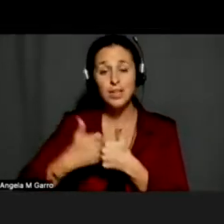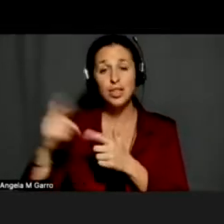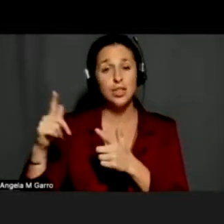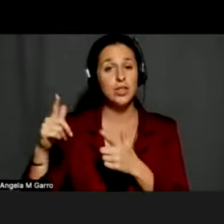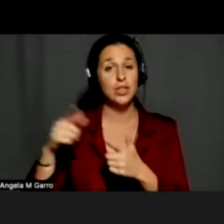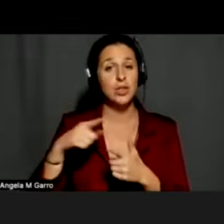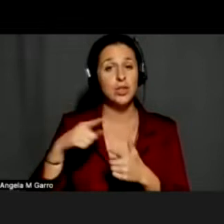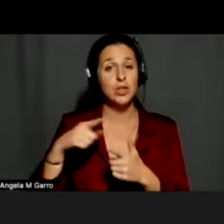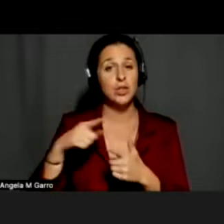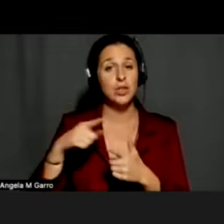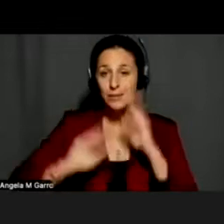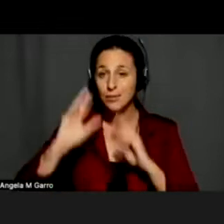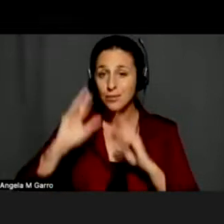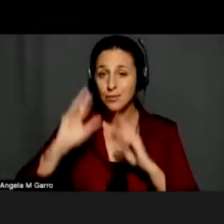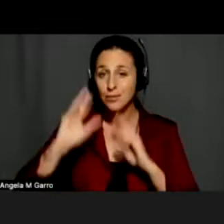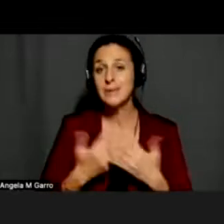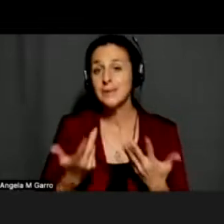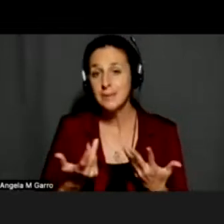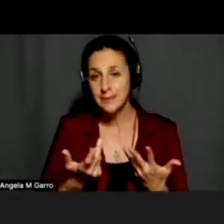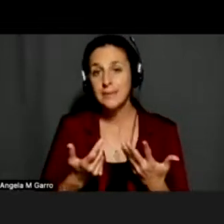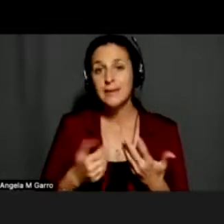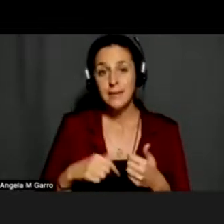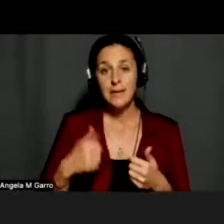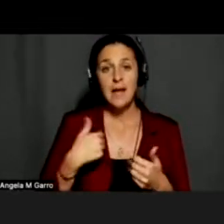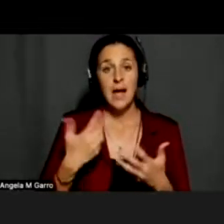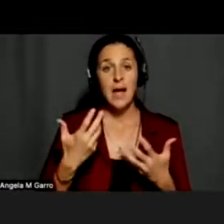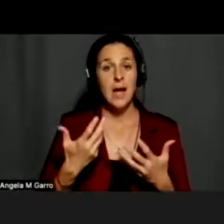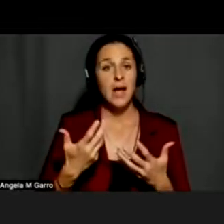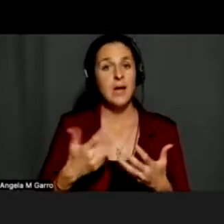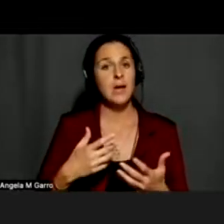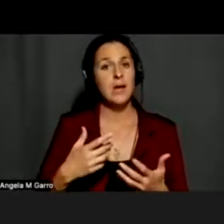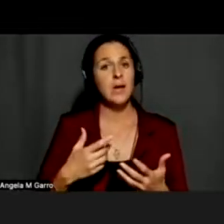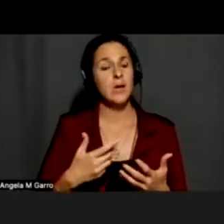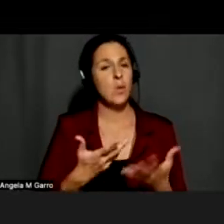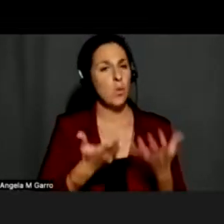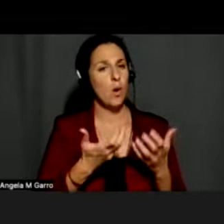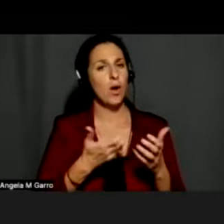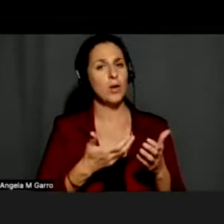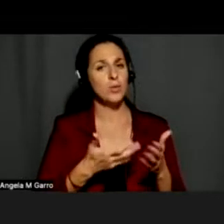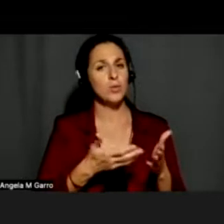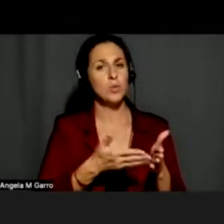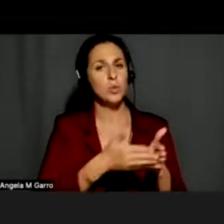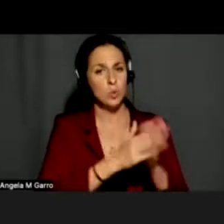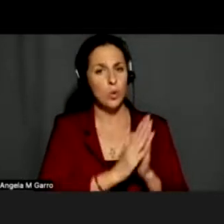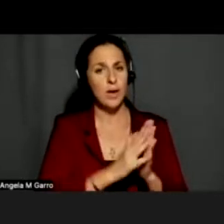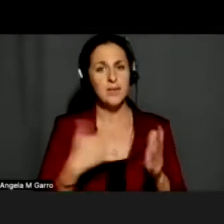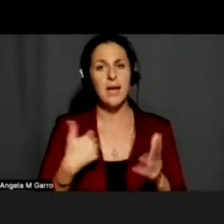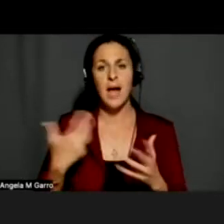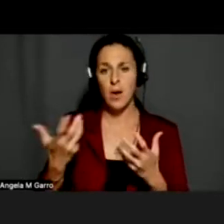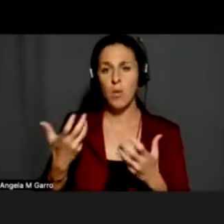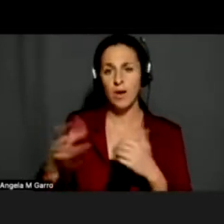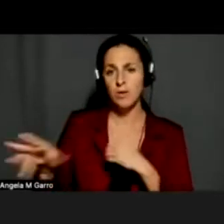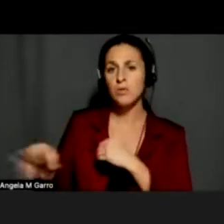you're experiencing. I would like to request that we, and I'll add this again